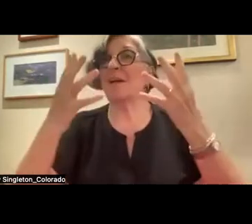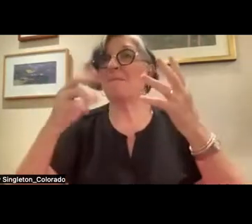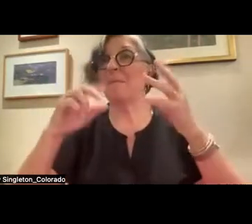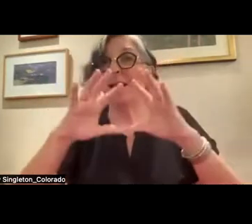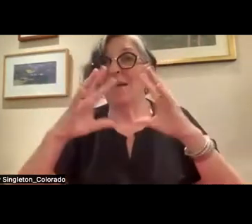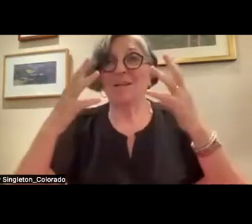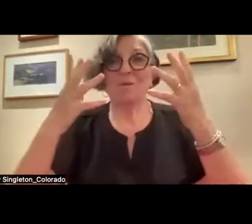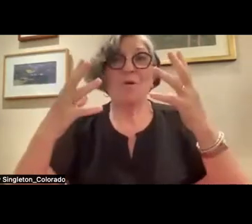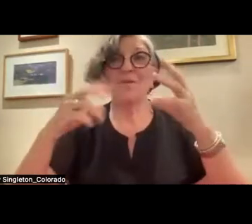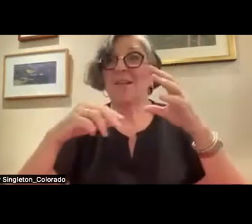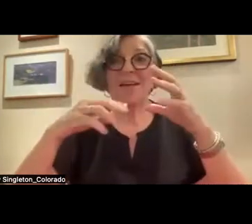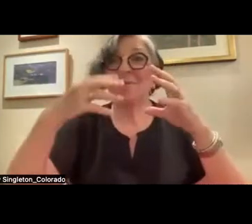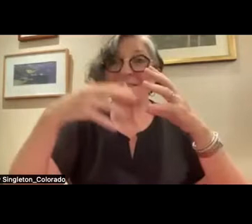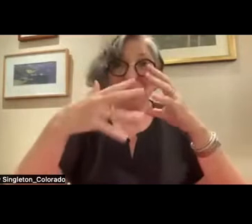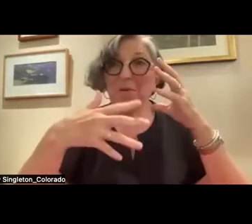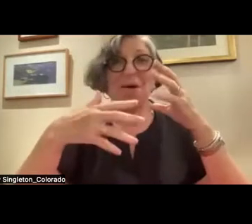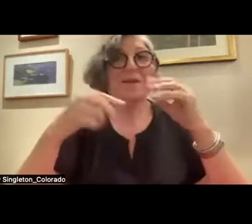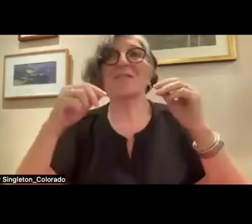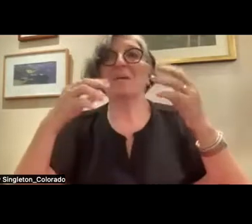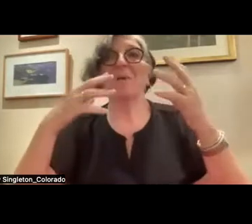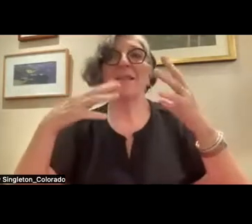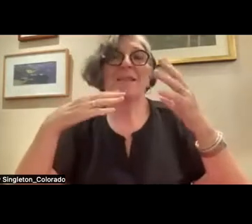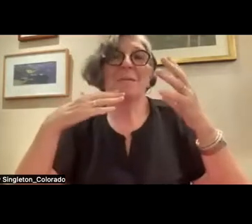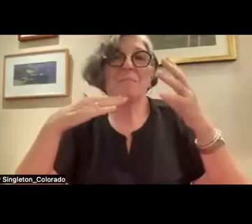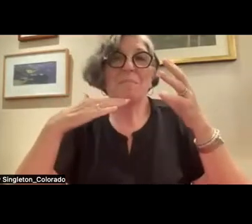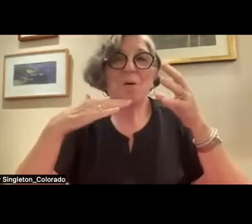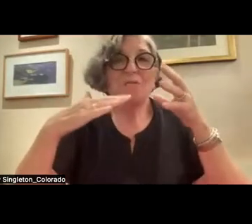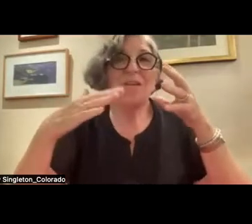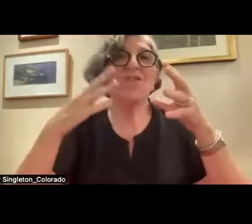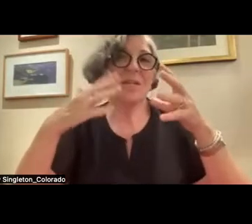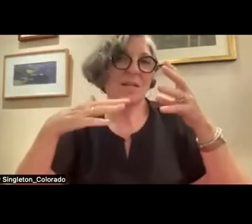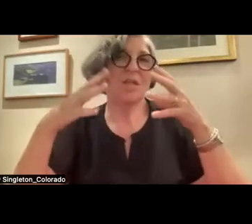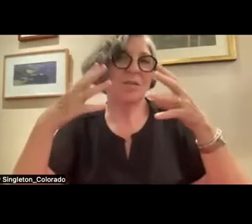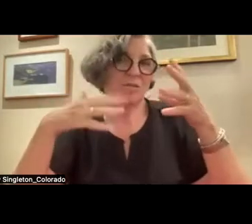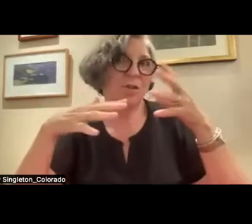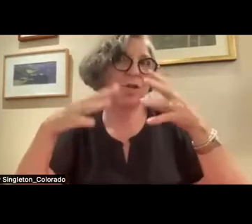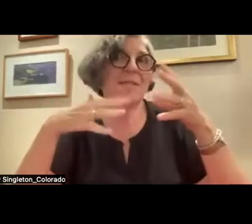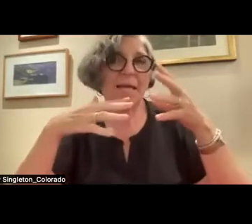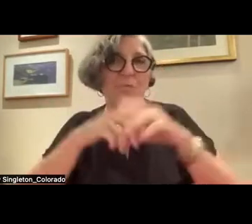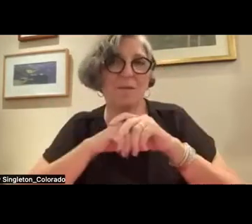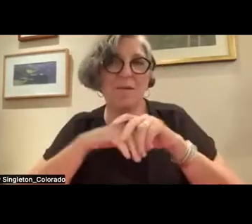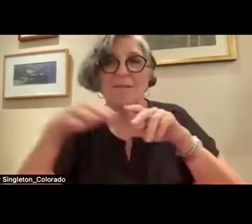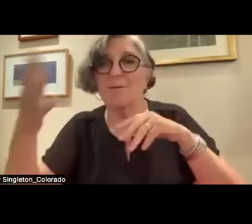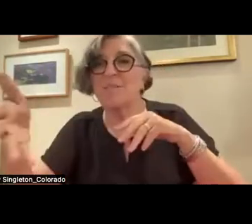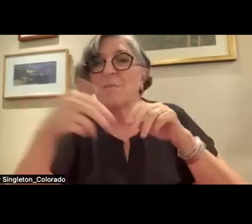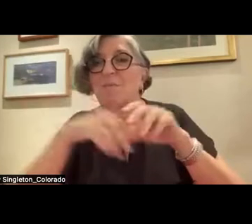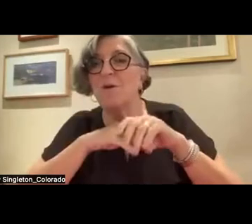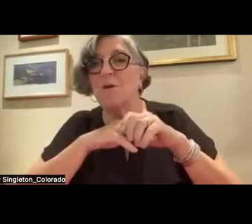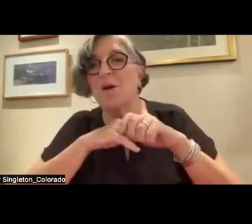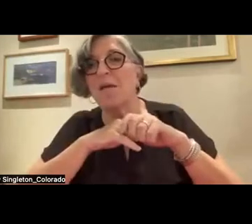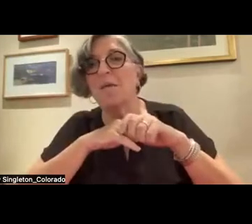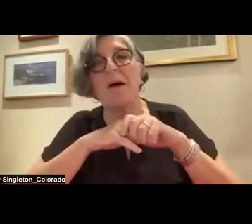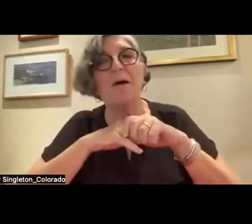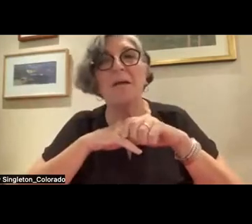consider them as a core sign with subparts, but the motivation sort of looks like what it means. And so some of